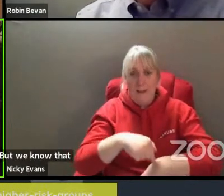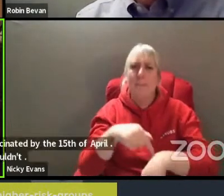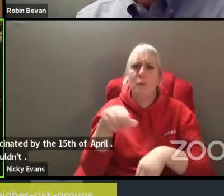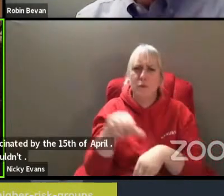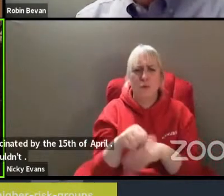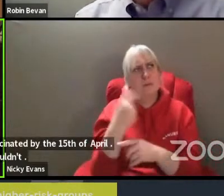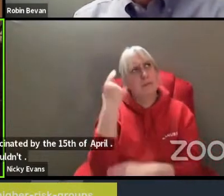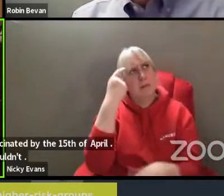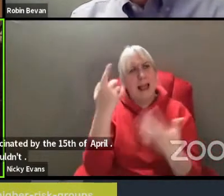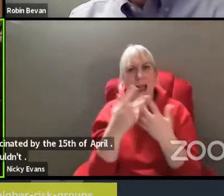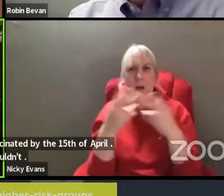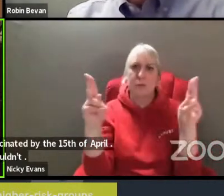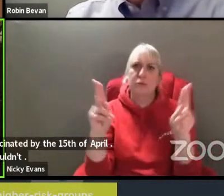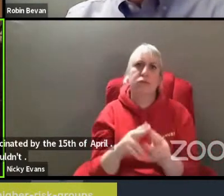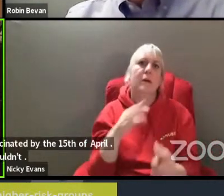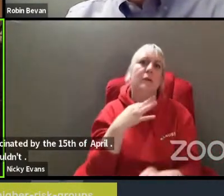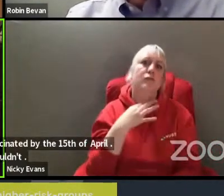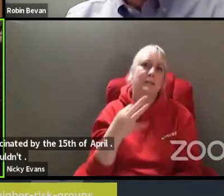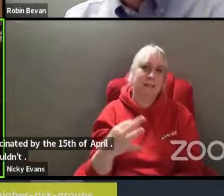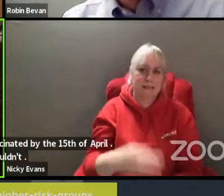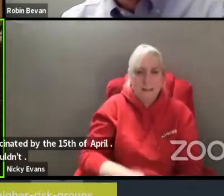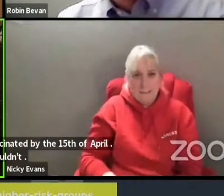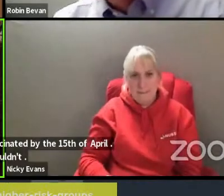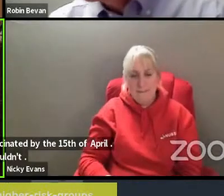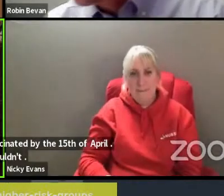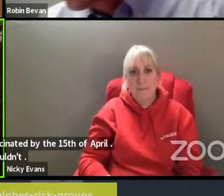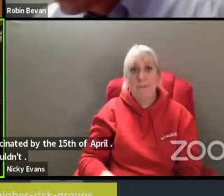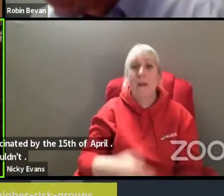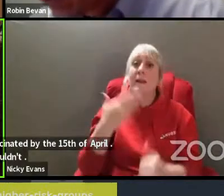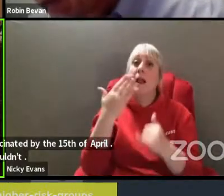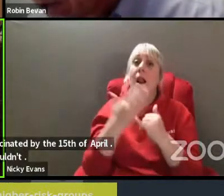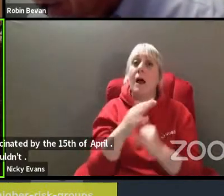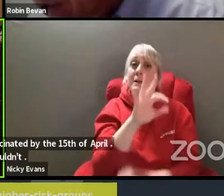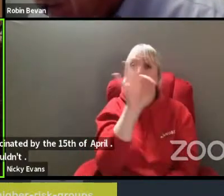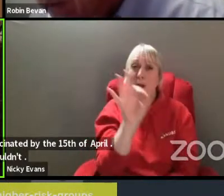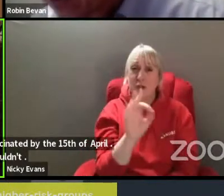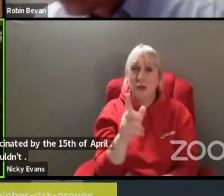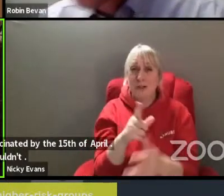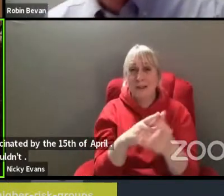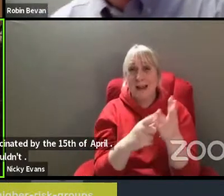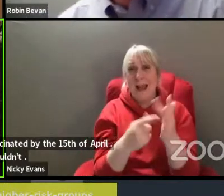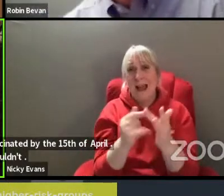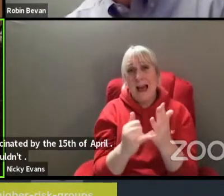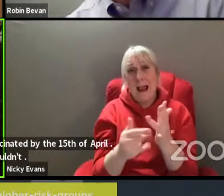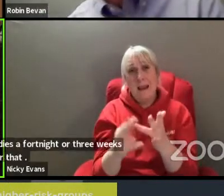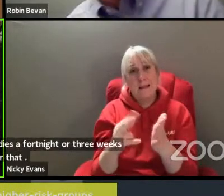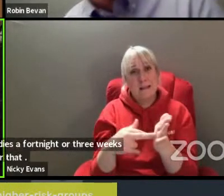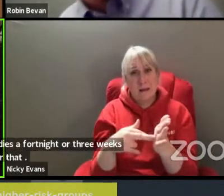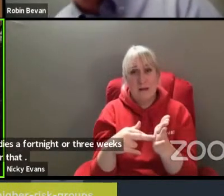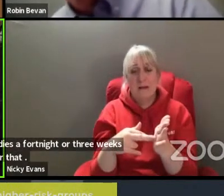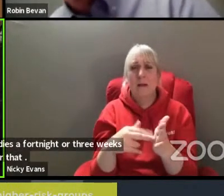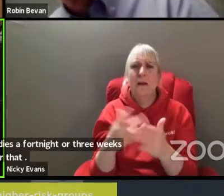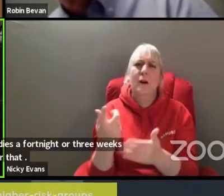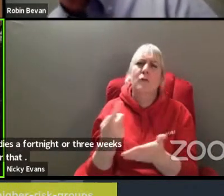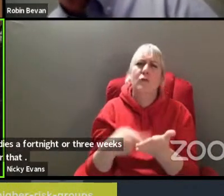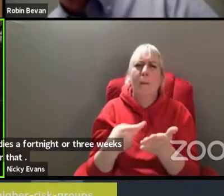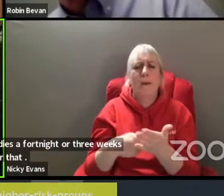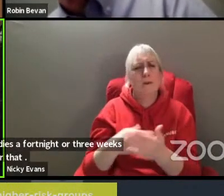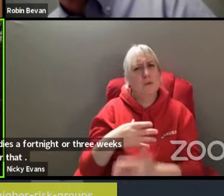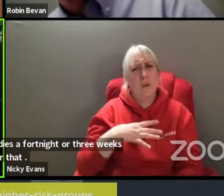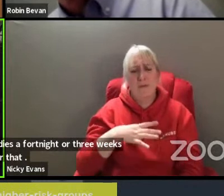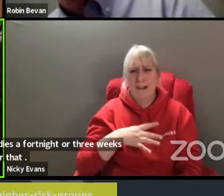the last question, was it Alison? Alison, who has, and Robin expressed that sympathy with you.